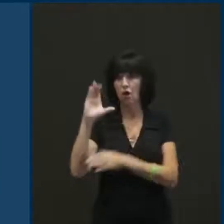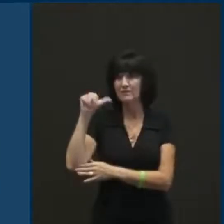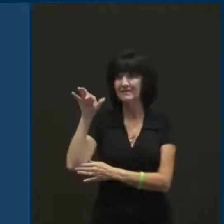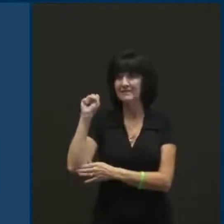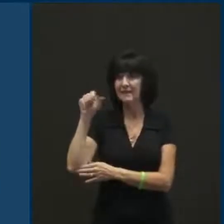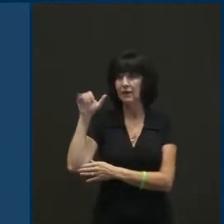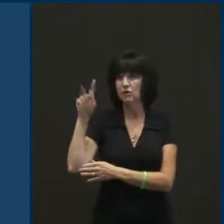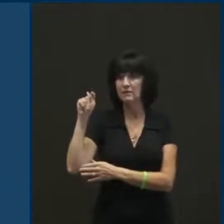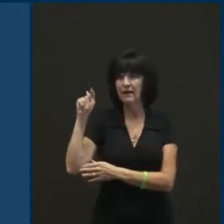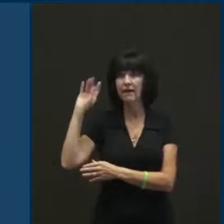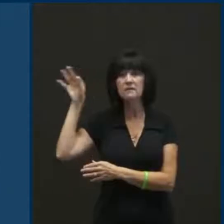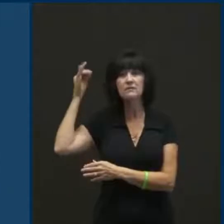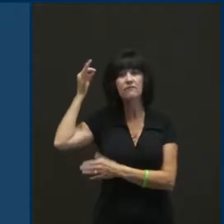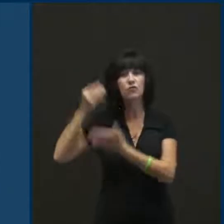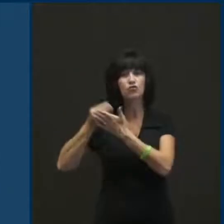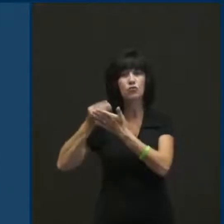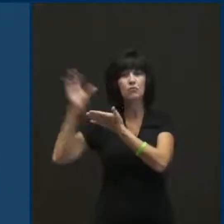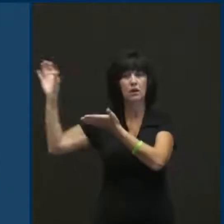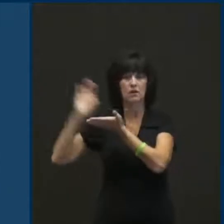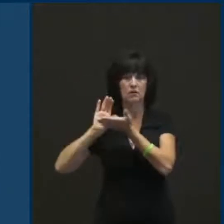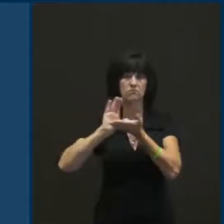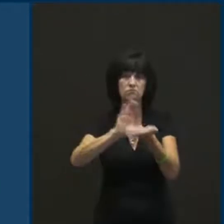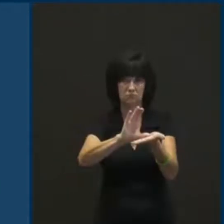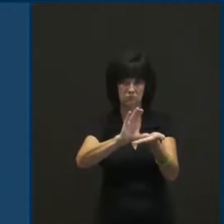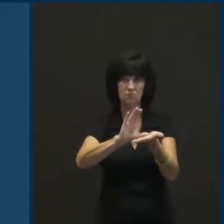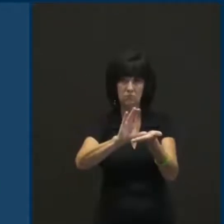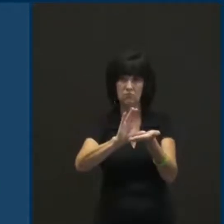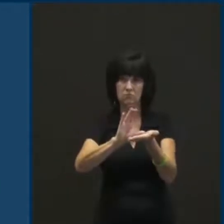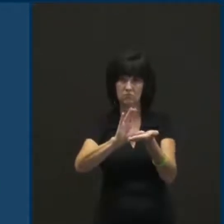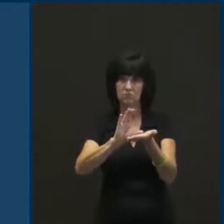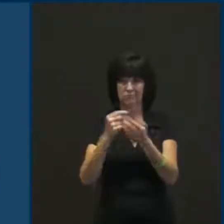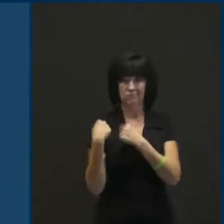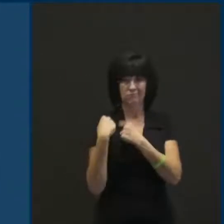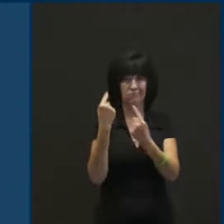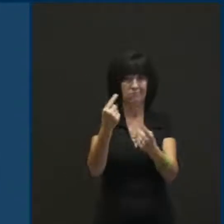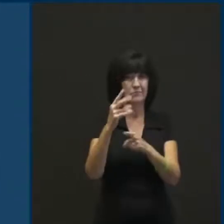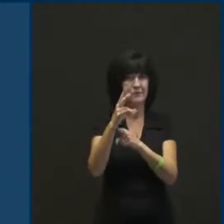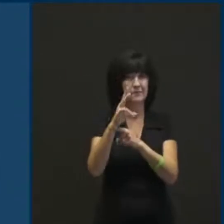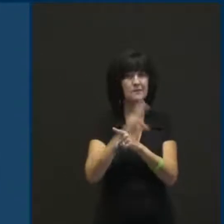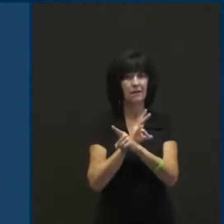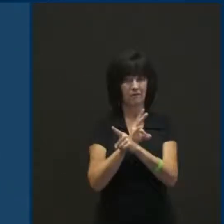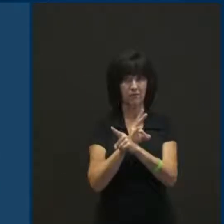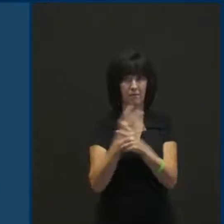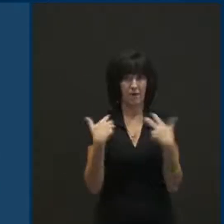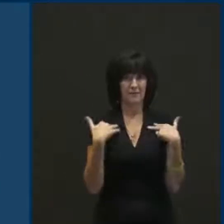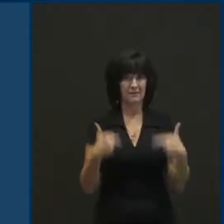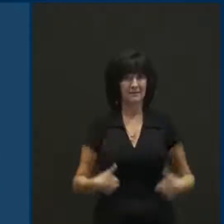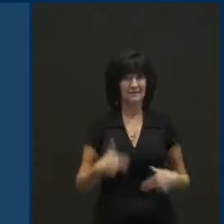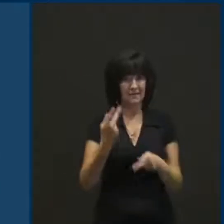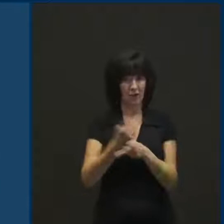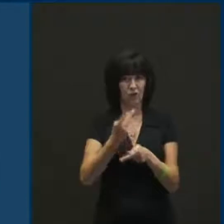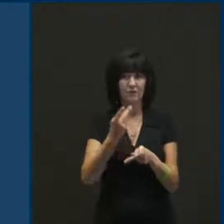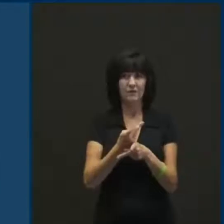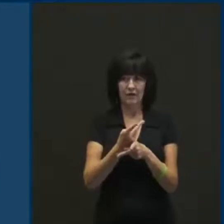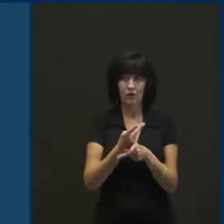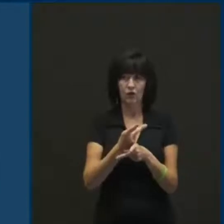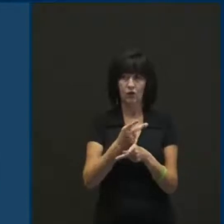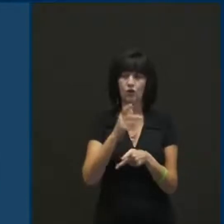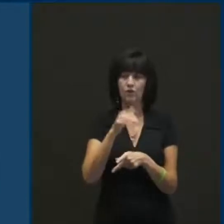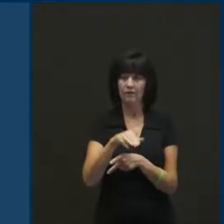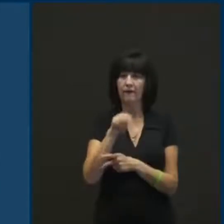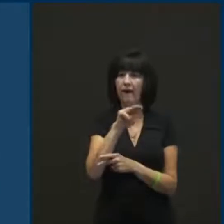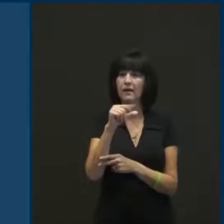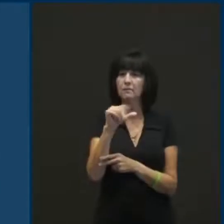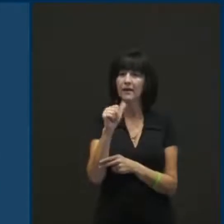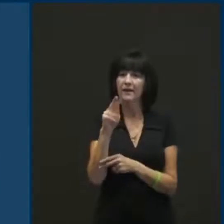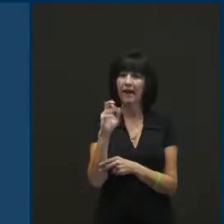this sector, a very important and hard-hit sector during the last 7 months. So we look forward to Secretary McGarrick's presentation